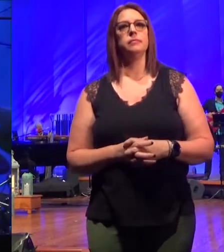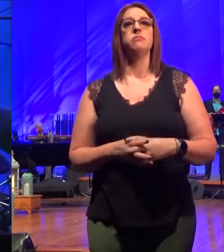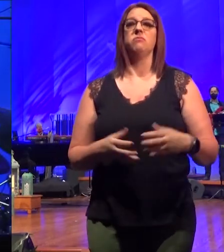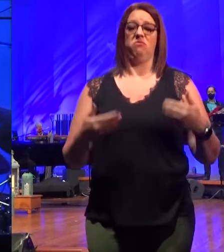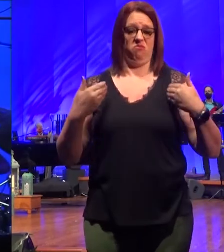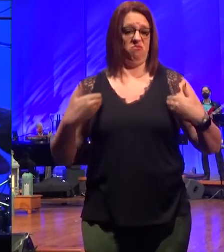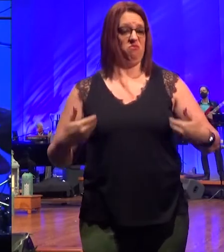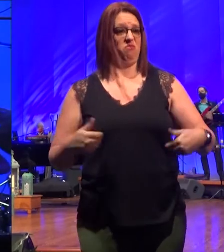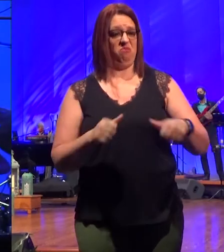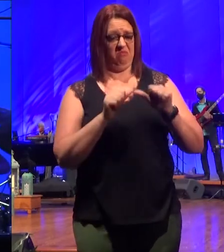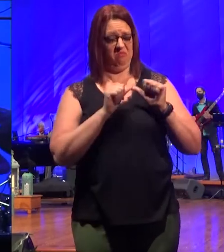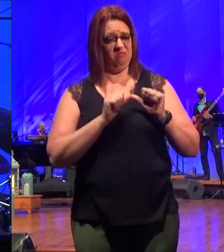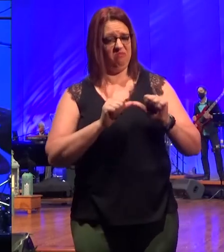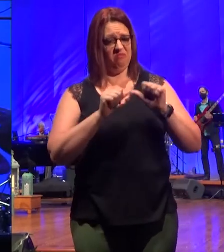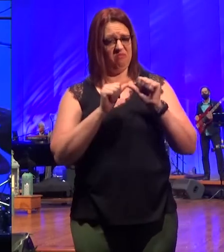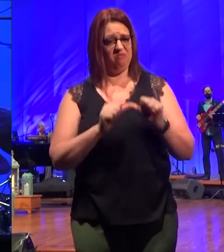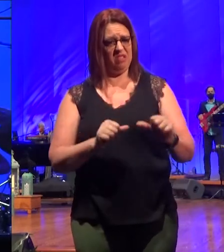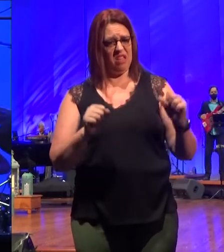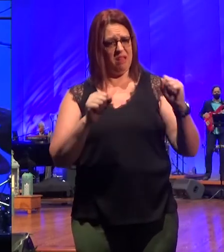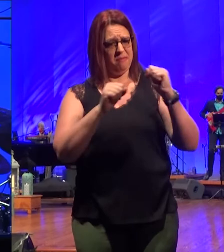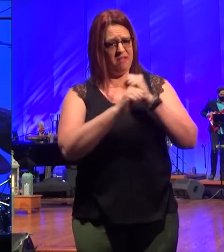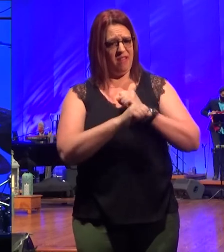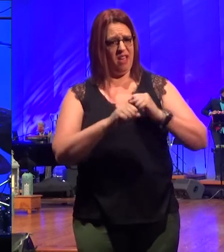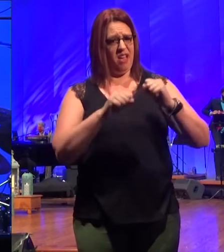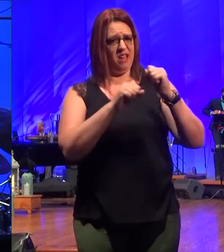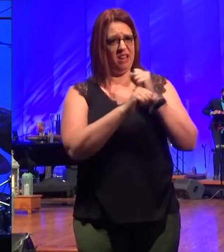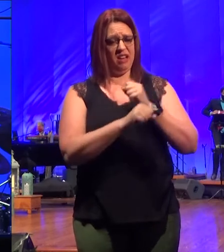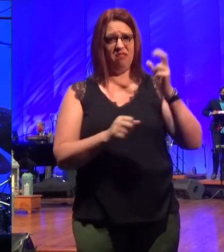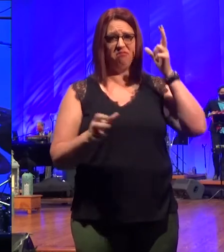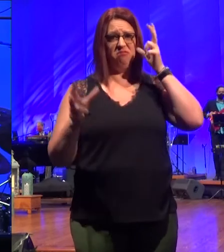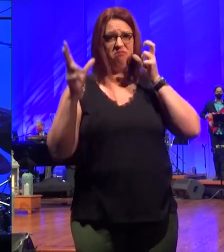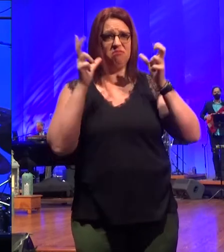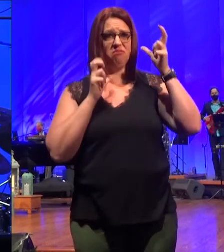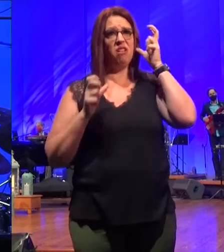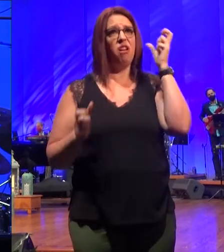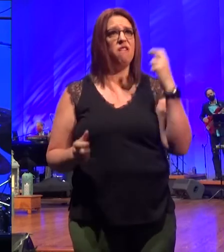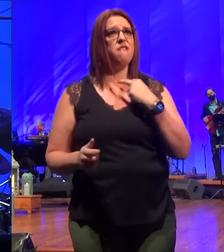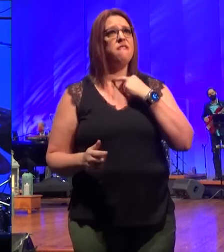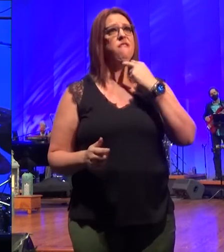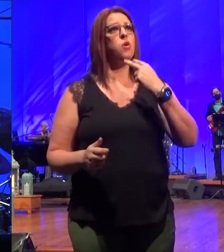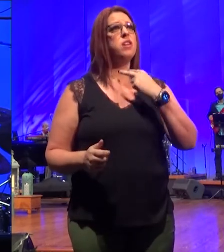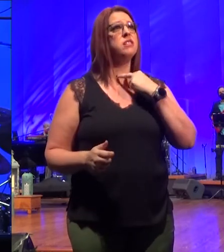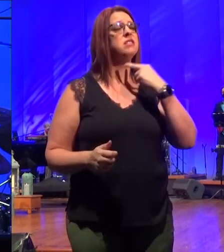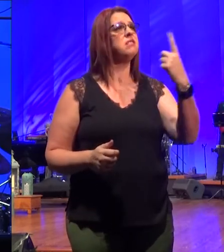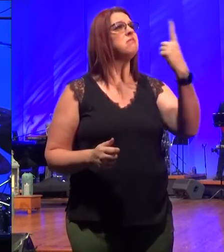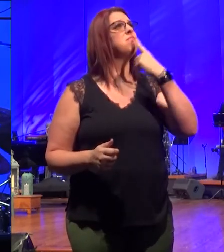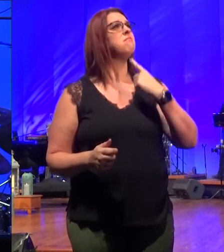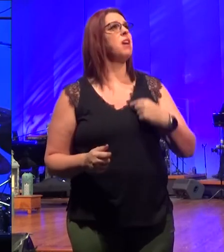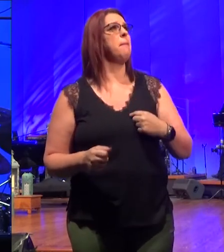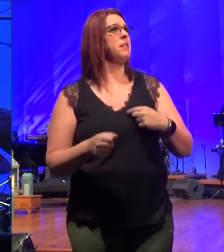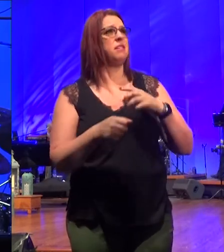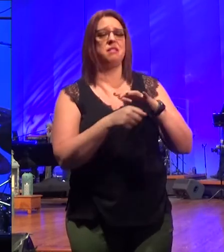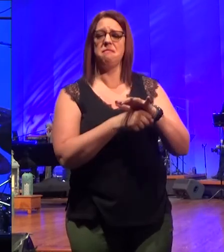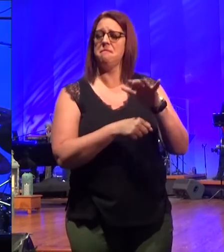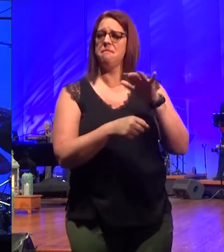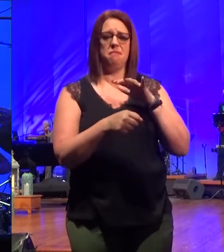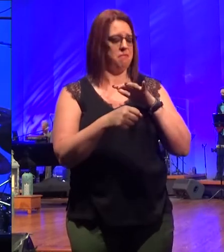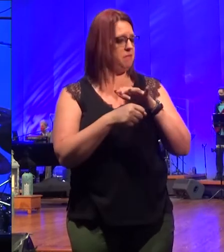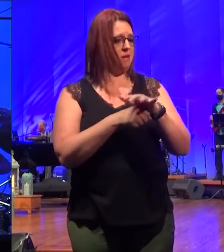I keep fighting voices in my mind that say I'm not enough.